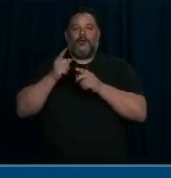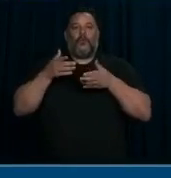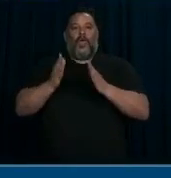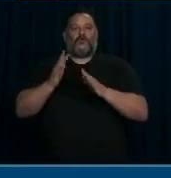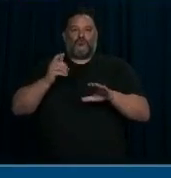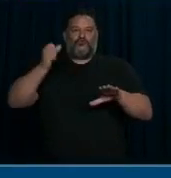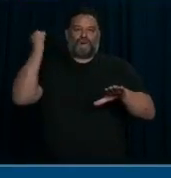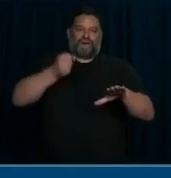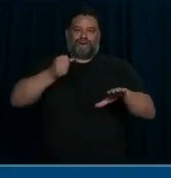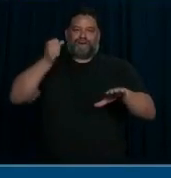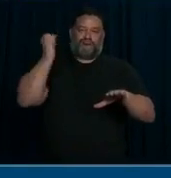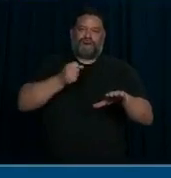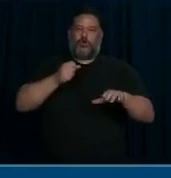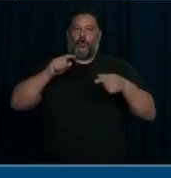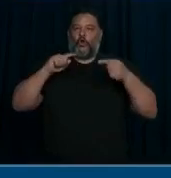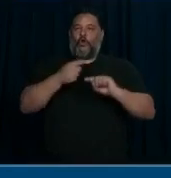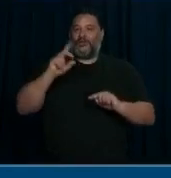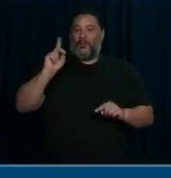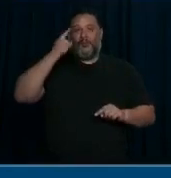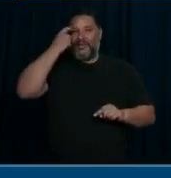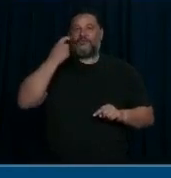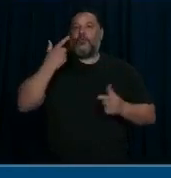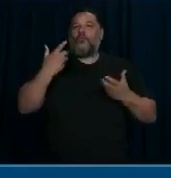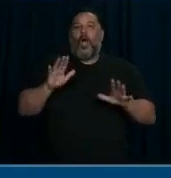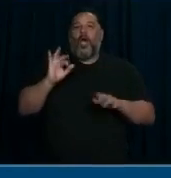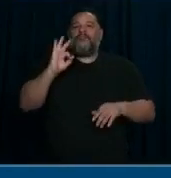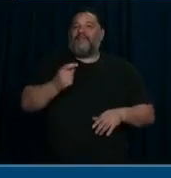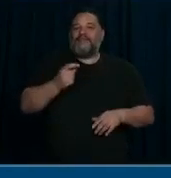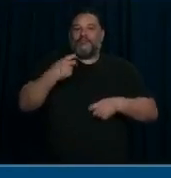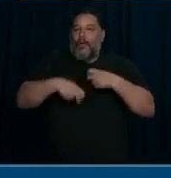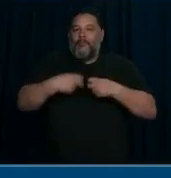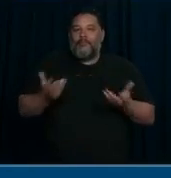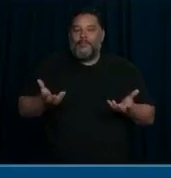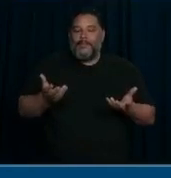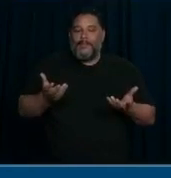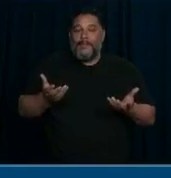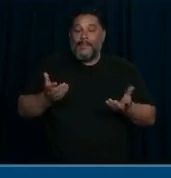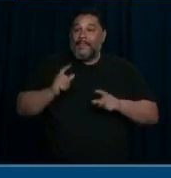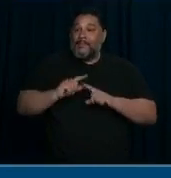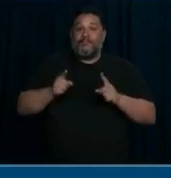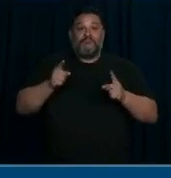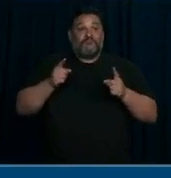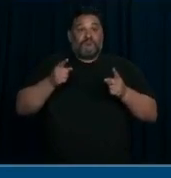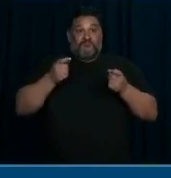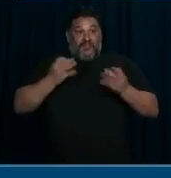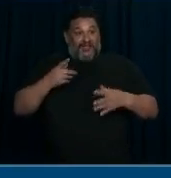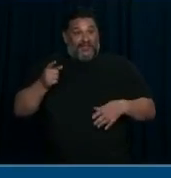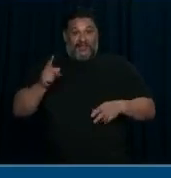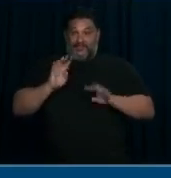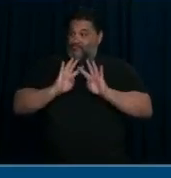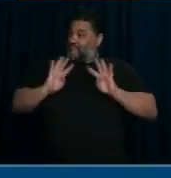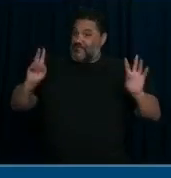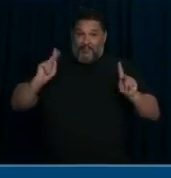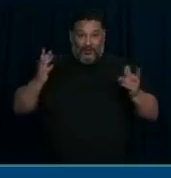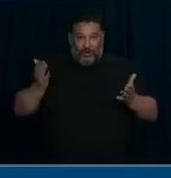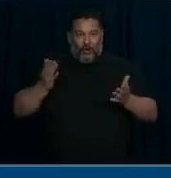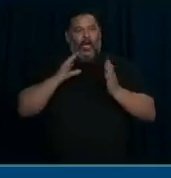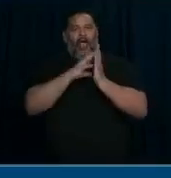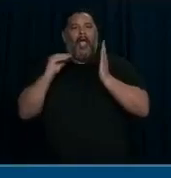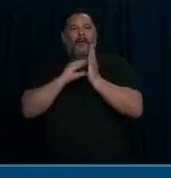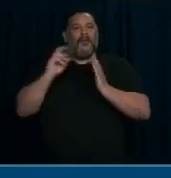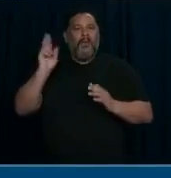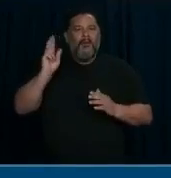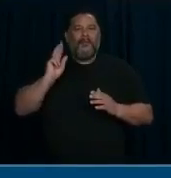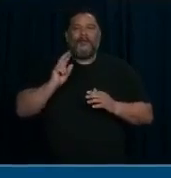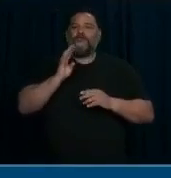want to fix the problem. And yet, most of the folks here are parroting the Republican talking points